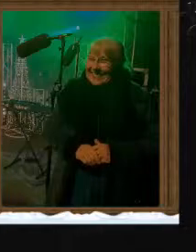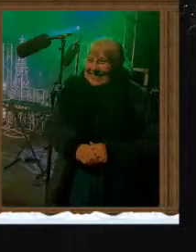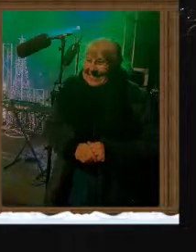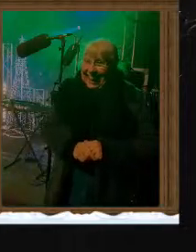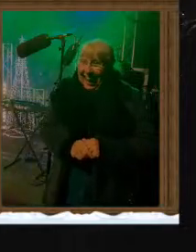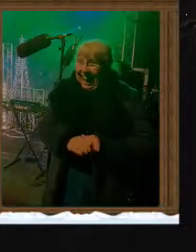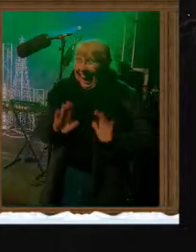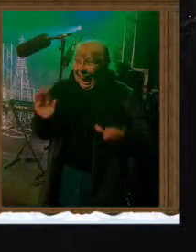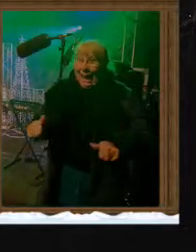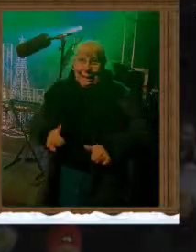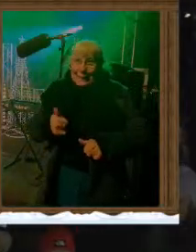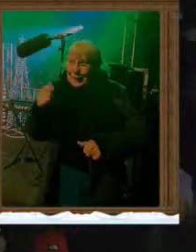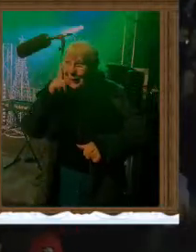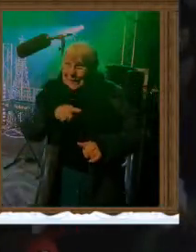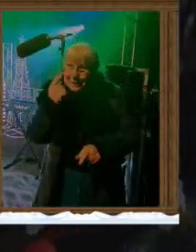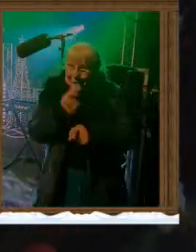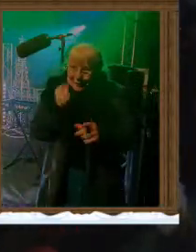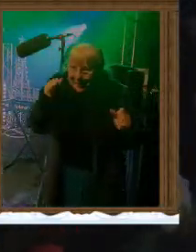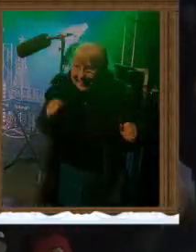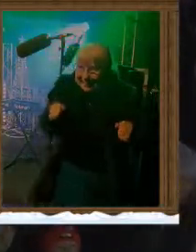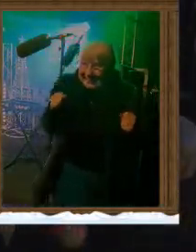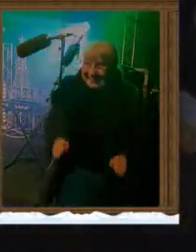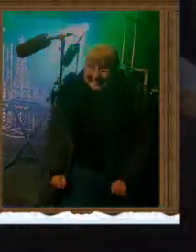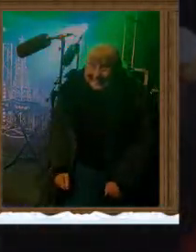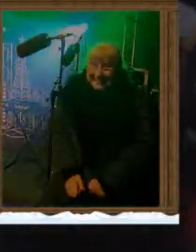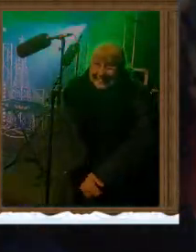Oh, how fun was that?